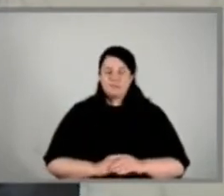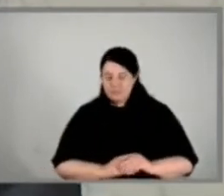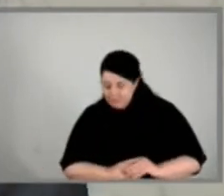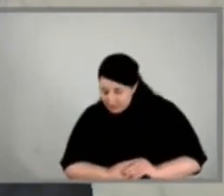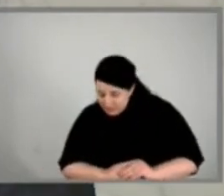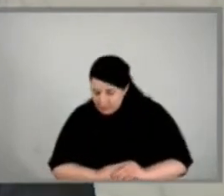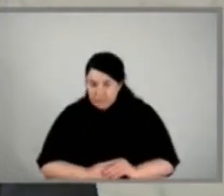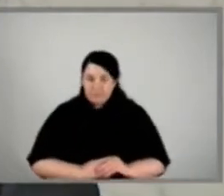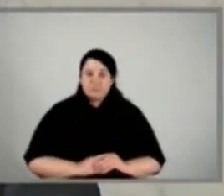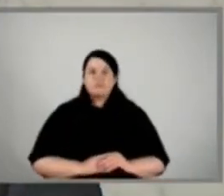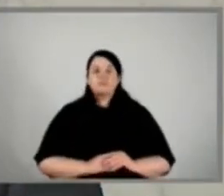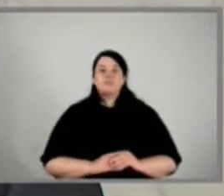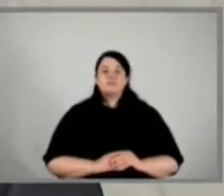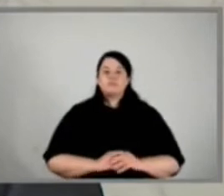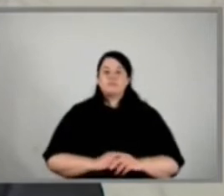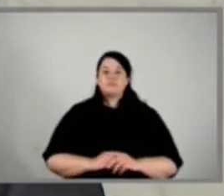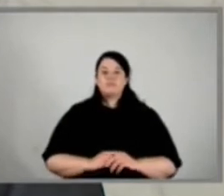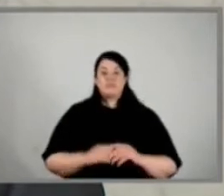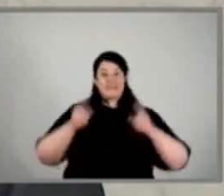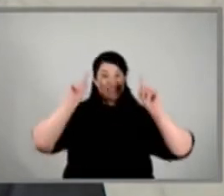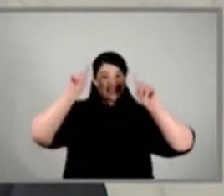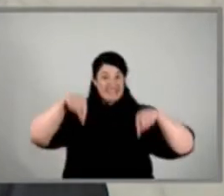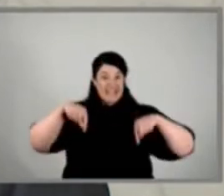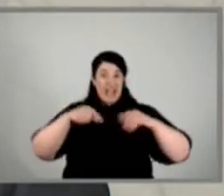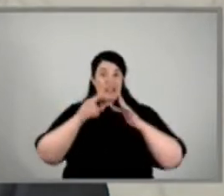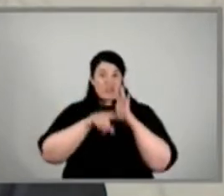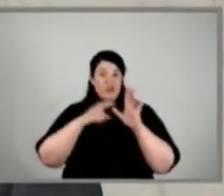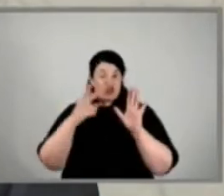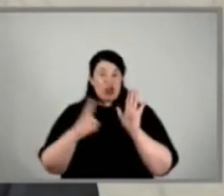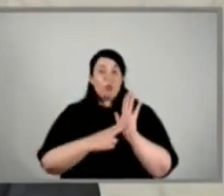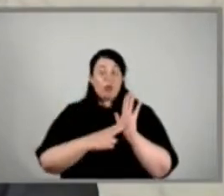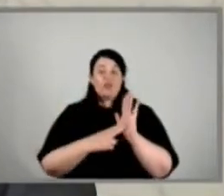start of the epidemic in January,